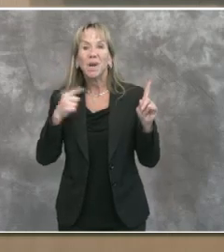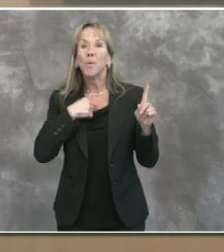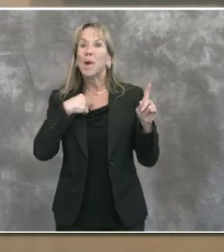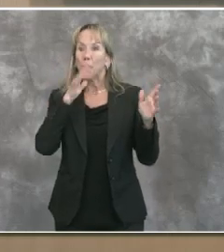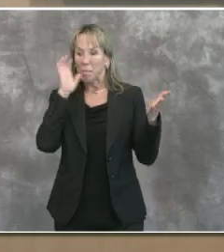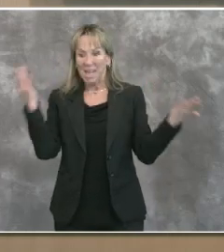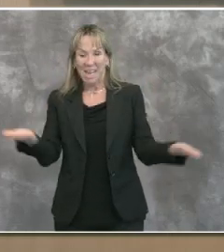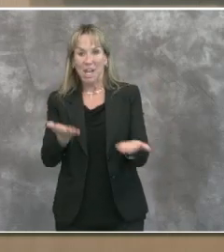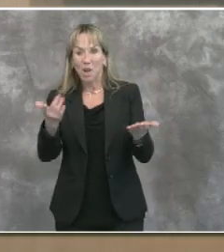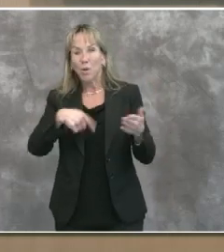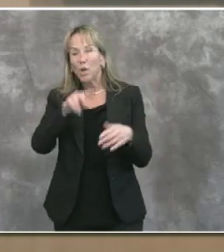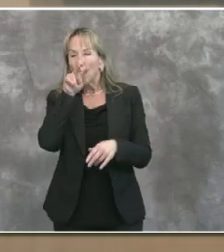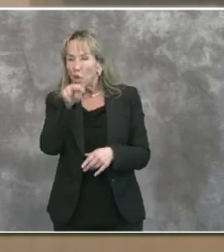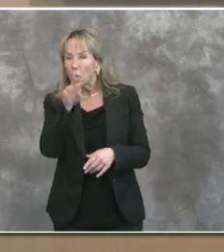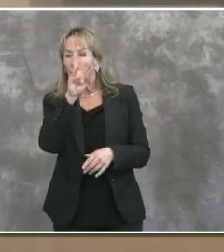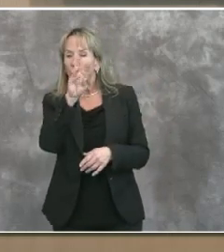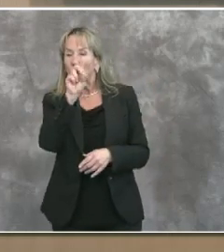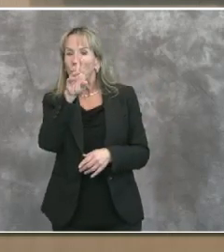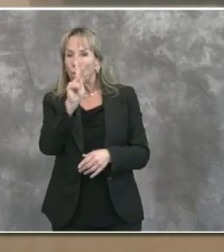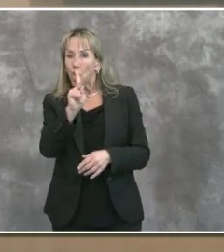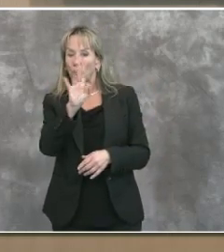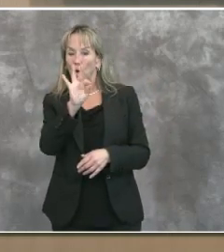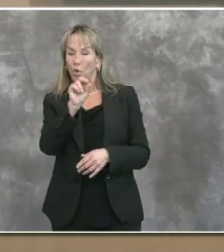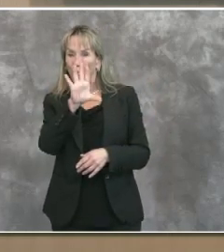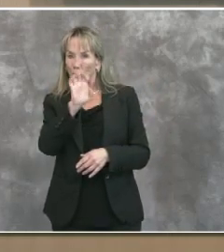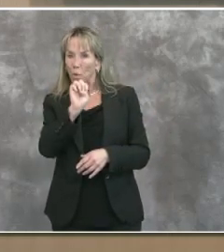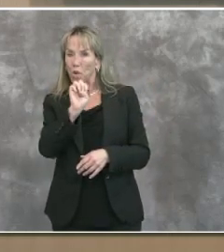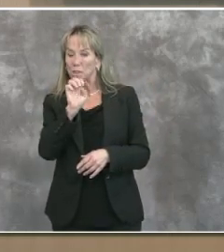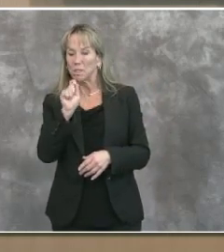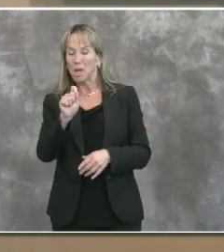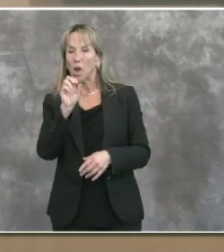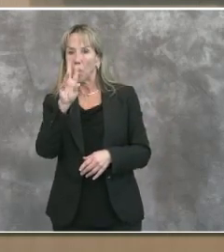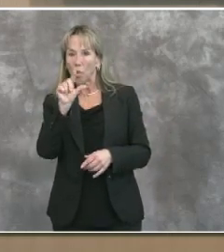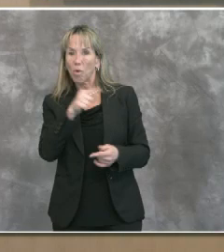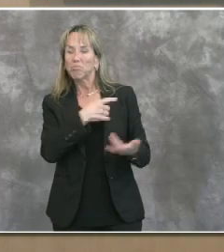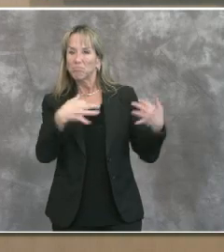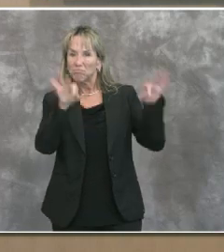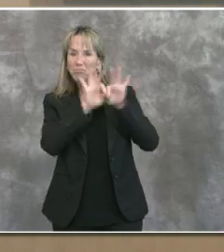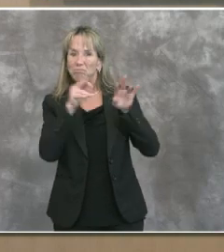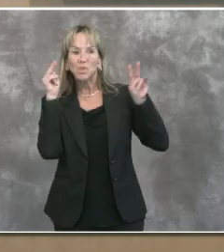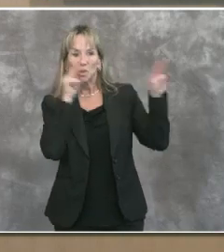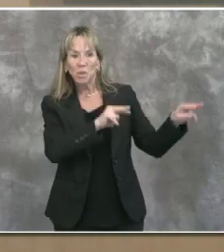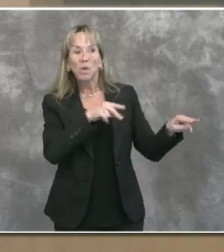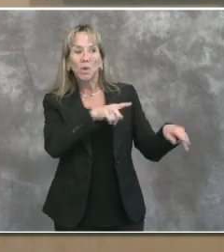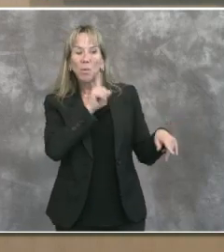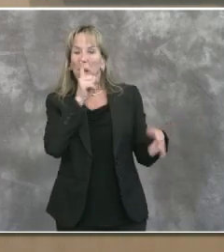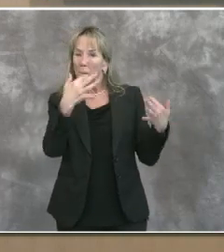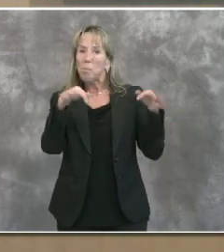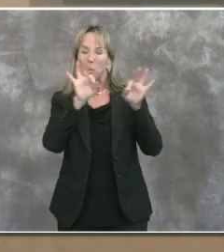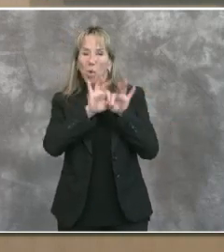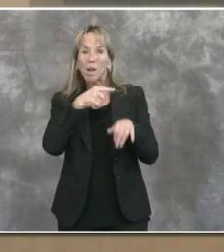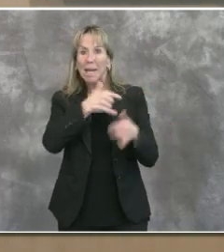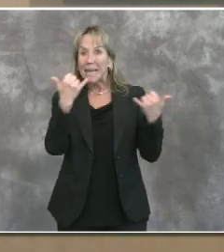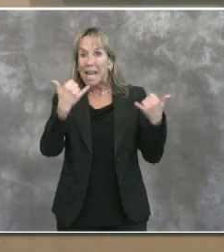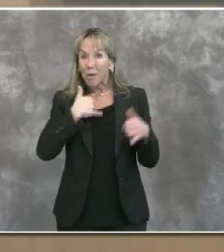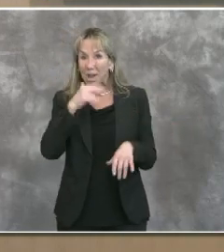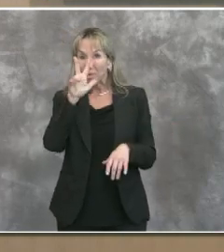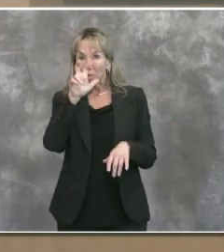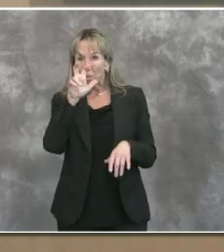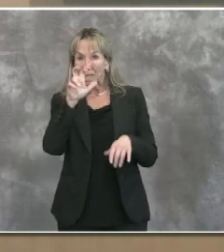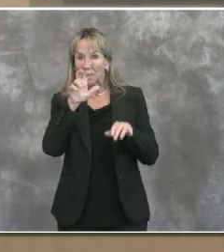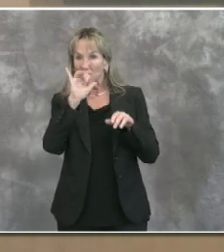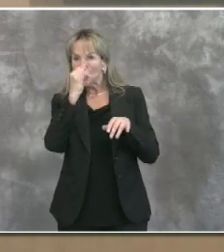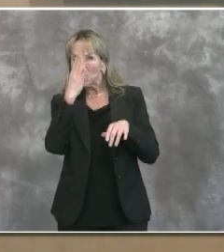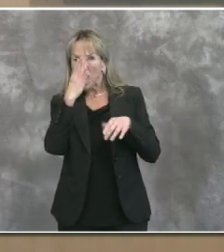Go to workforce.org. There's a lot of resources. We're updating it continuously. And again, to reiterate, 300 open jobs right